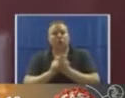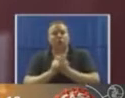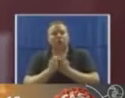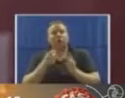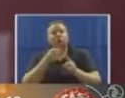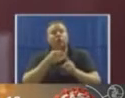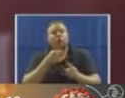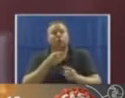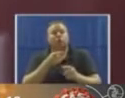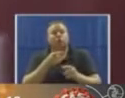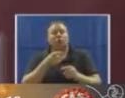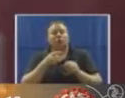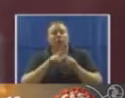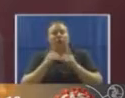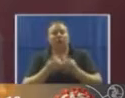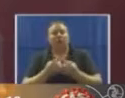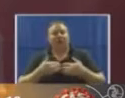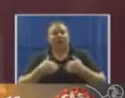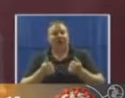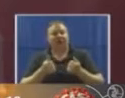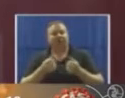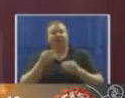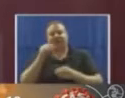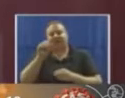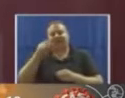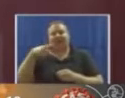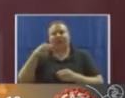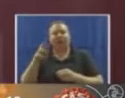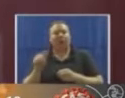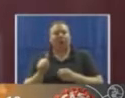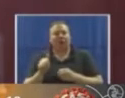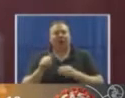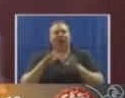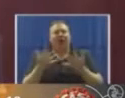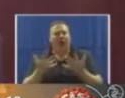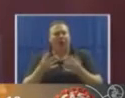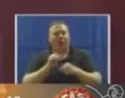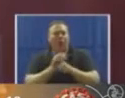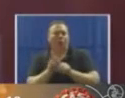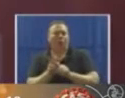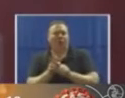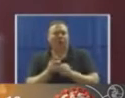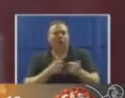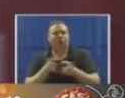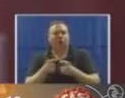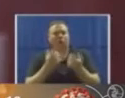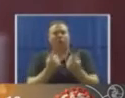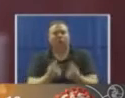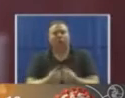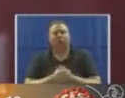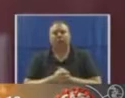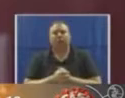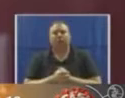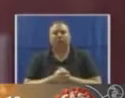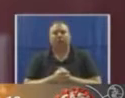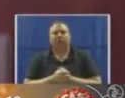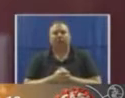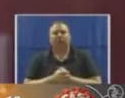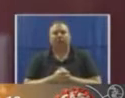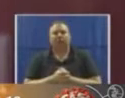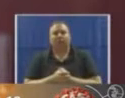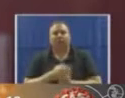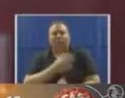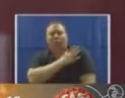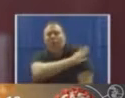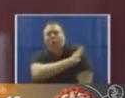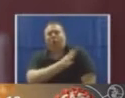of Health and SAPRA, raising their concerns about the handling of COVID, and have only received a cold